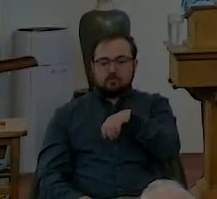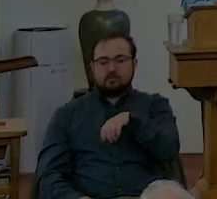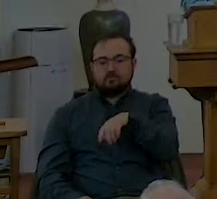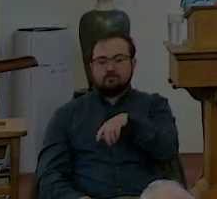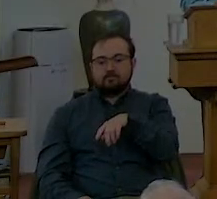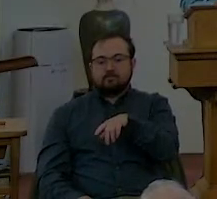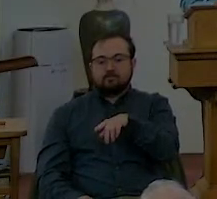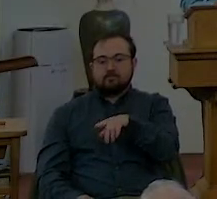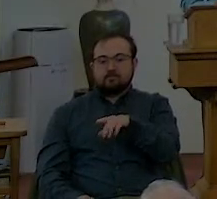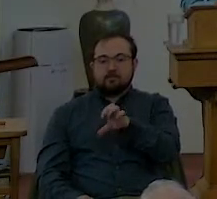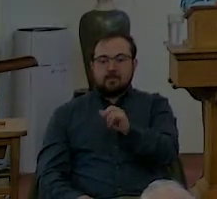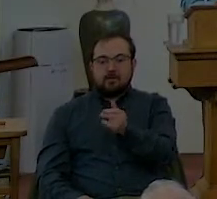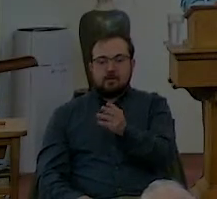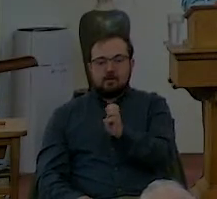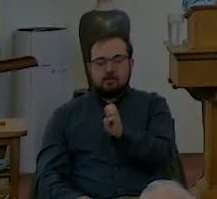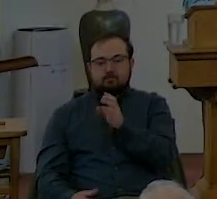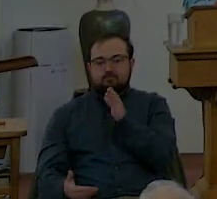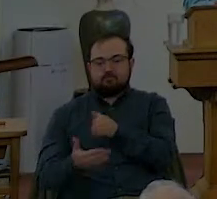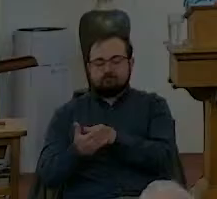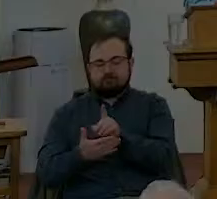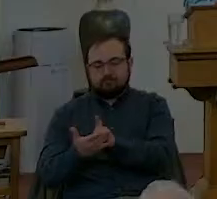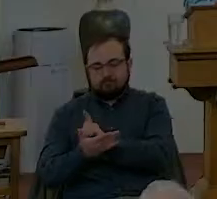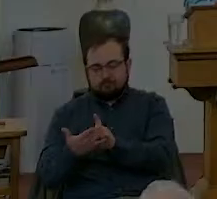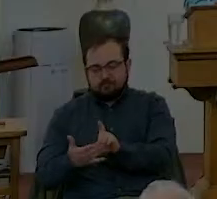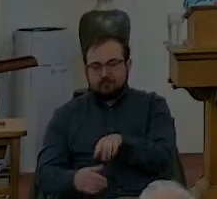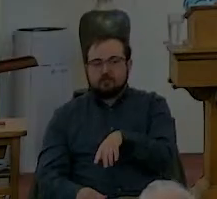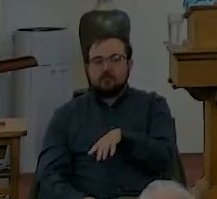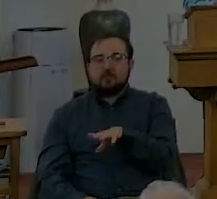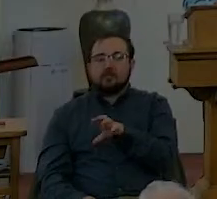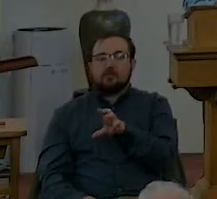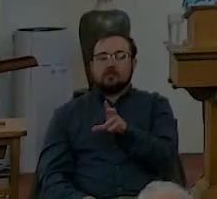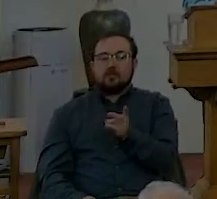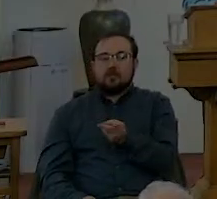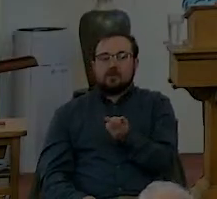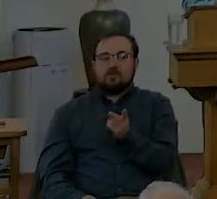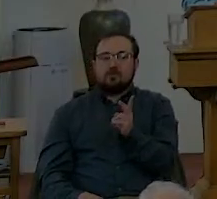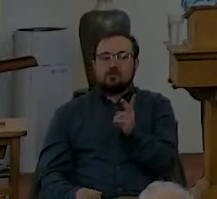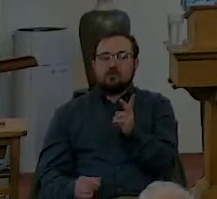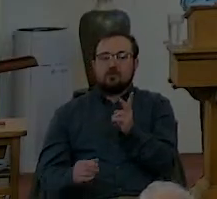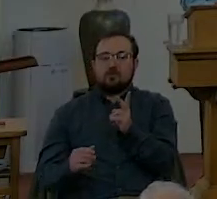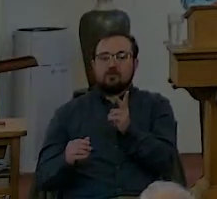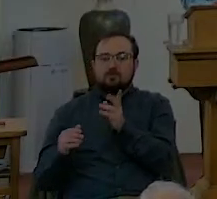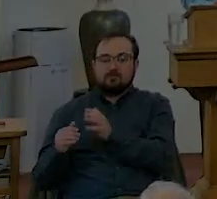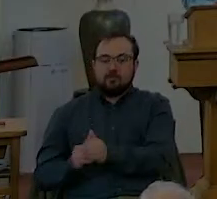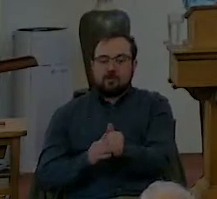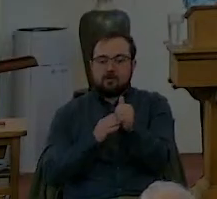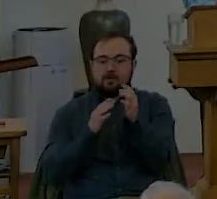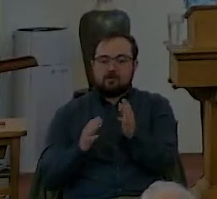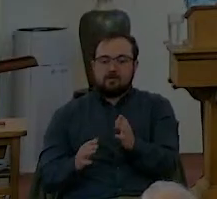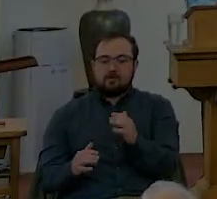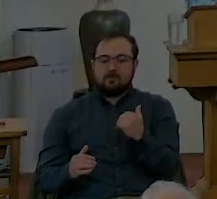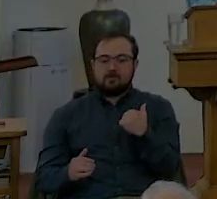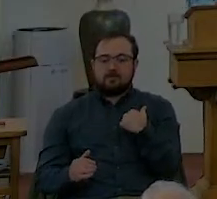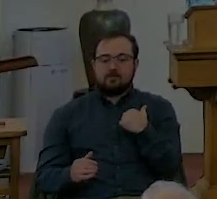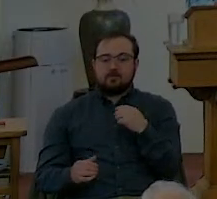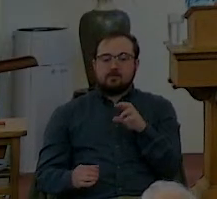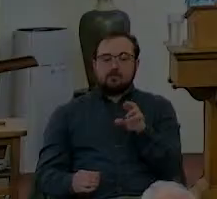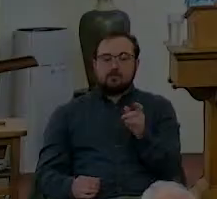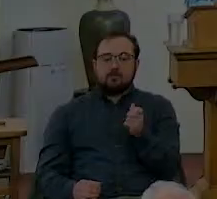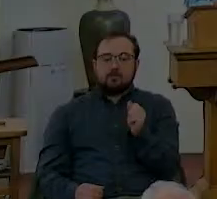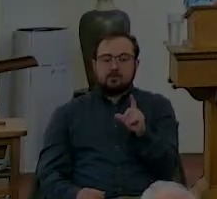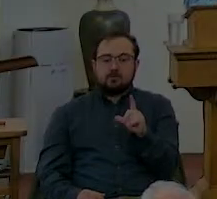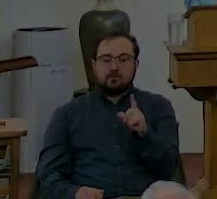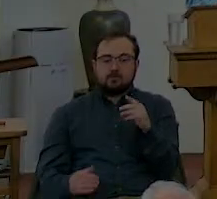two pioneers in racial diversity have lifted a strong voice for racial justice and equality in